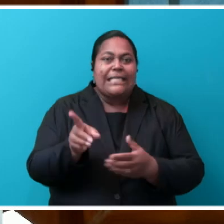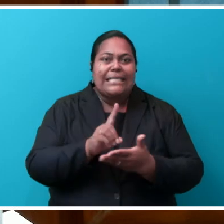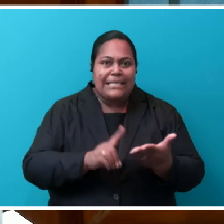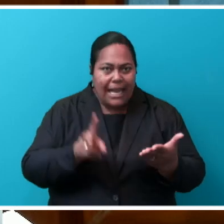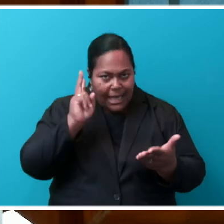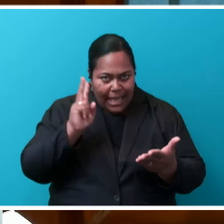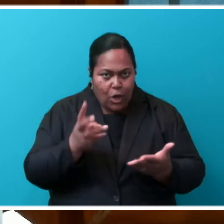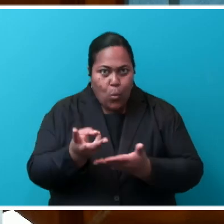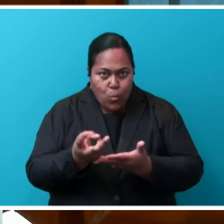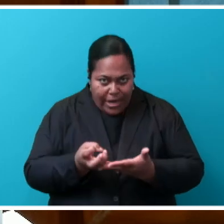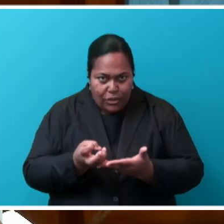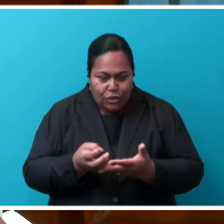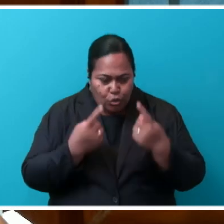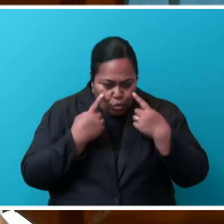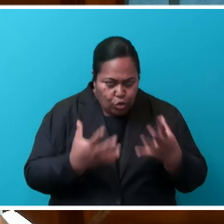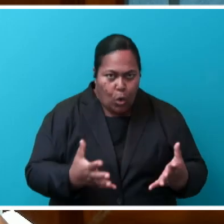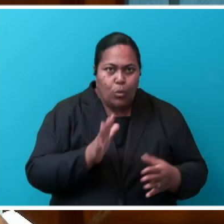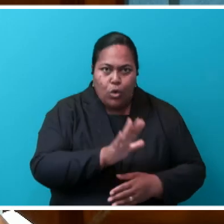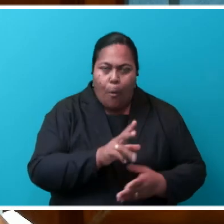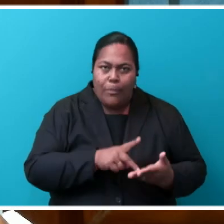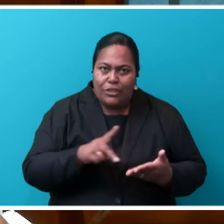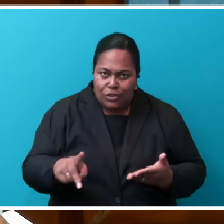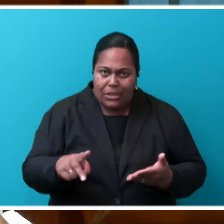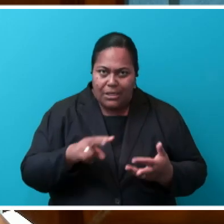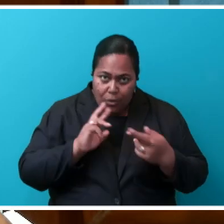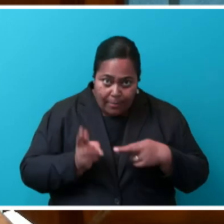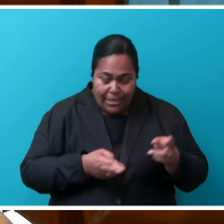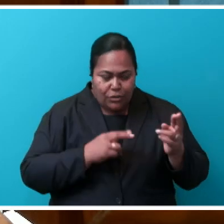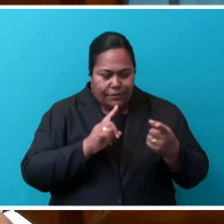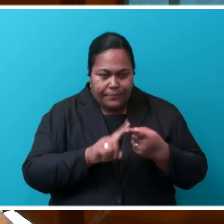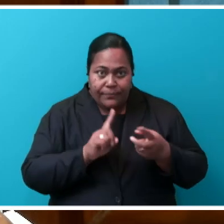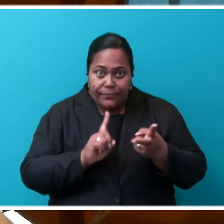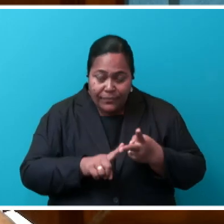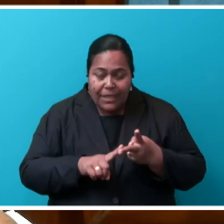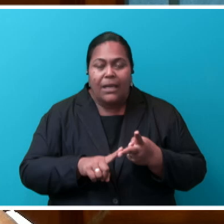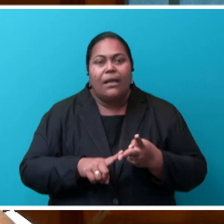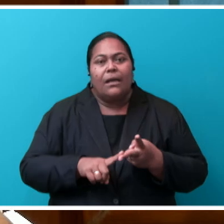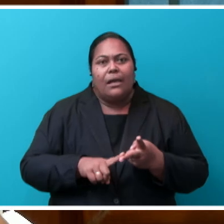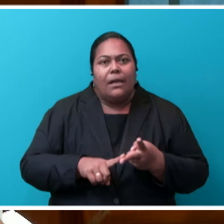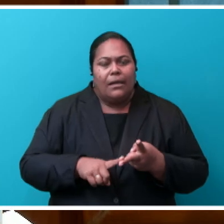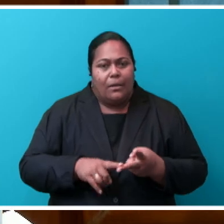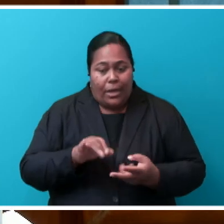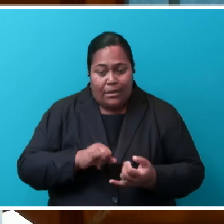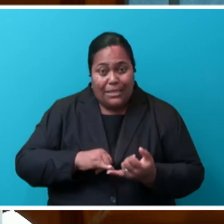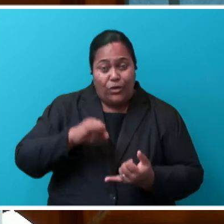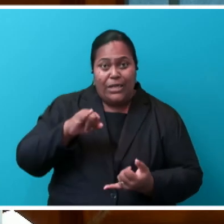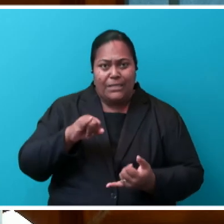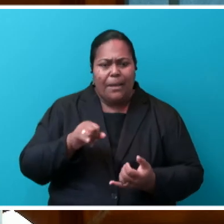band to reflect the JE recommendations. Two, increases that is aligned to the position and not the